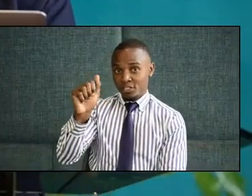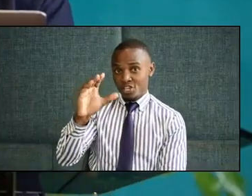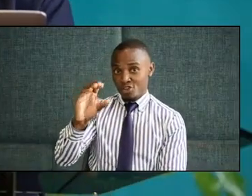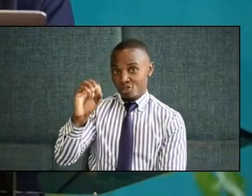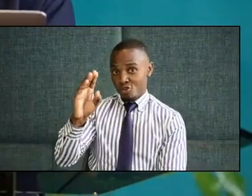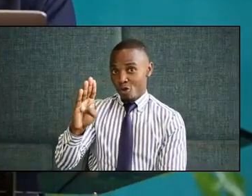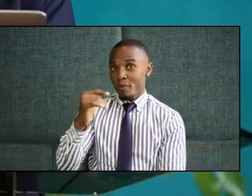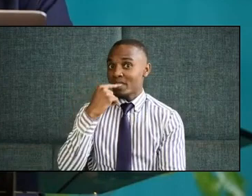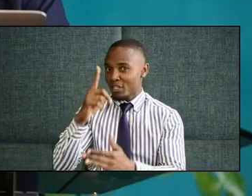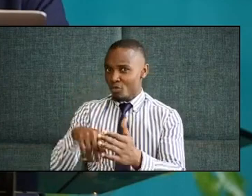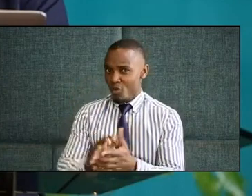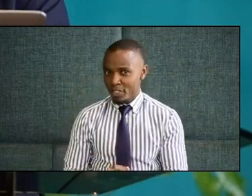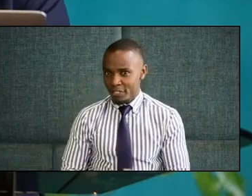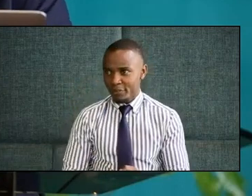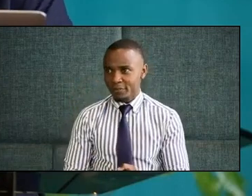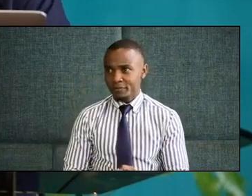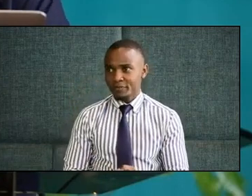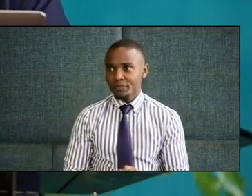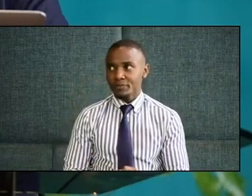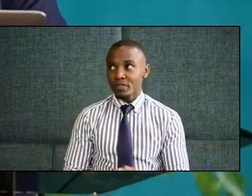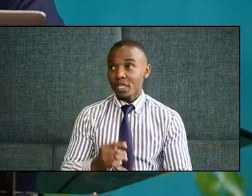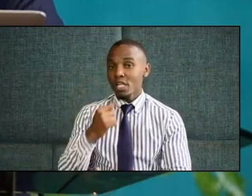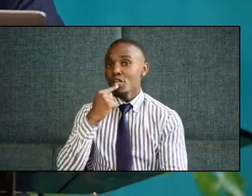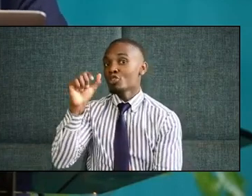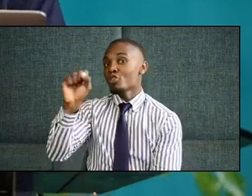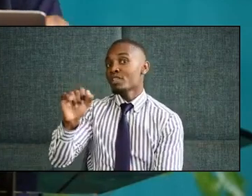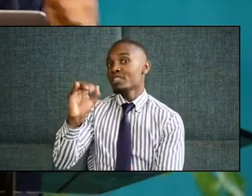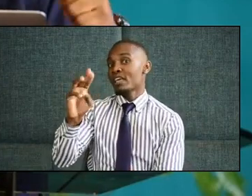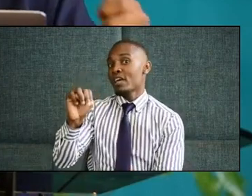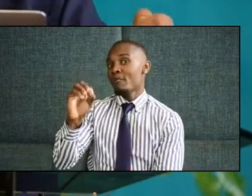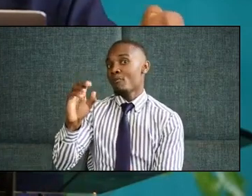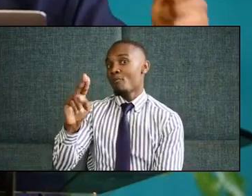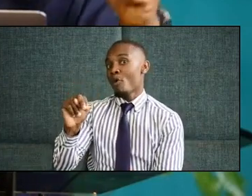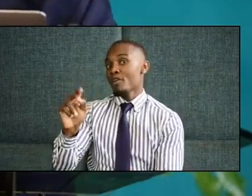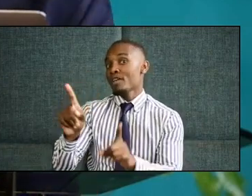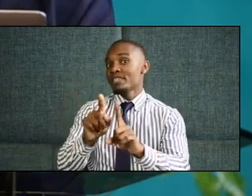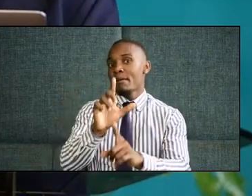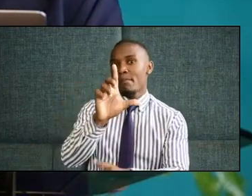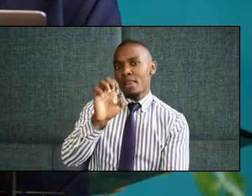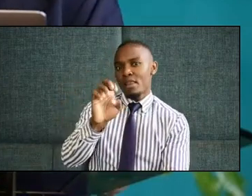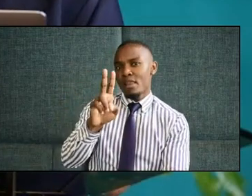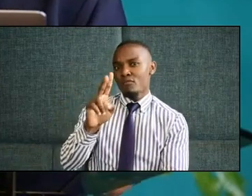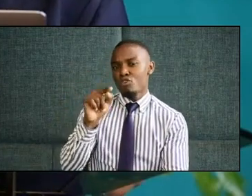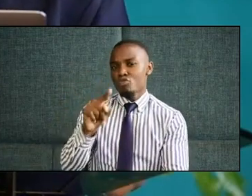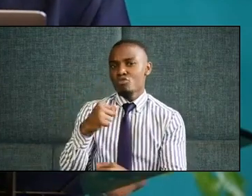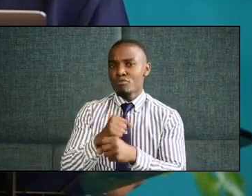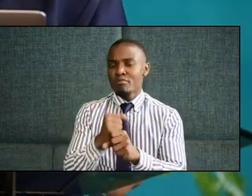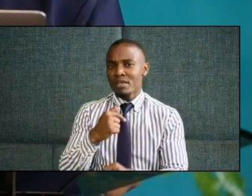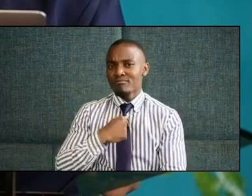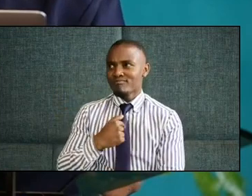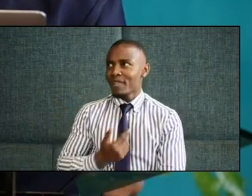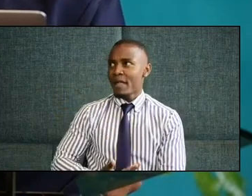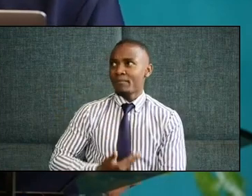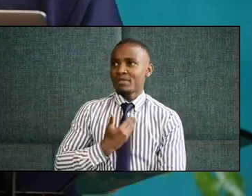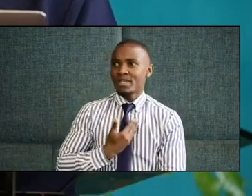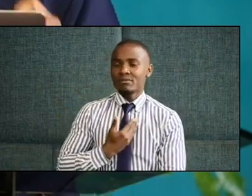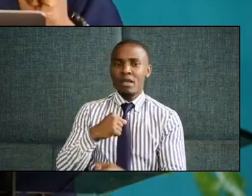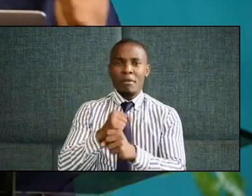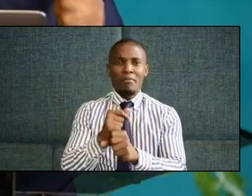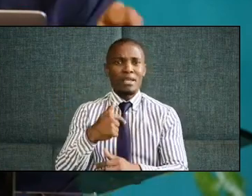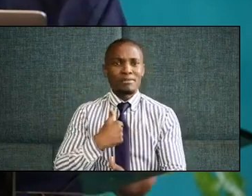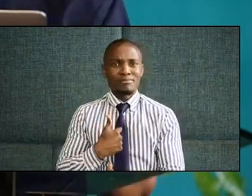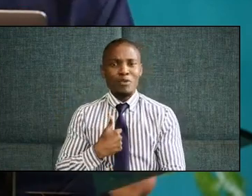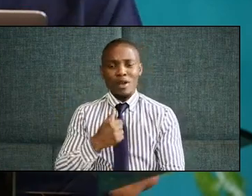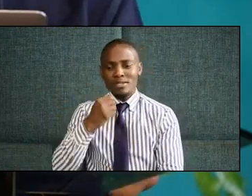said to Simon and Levi, "You have troubled me by making me obnoxious